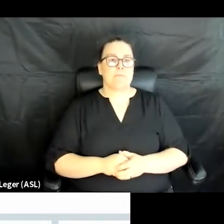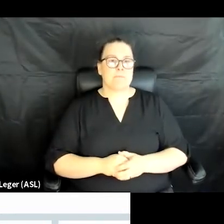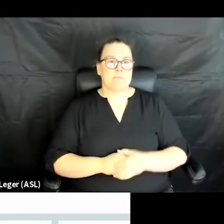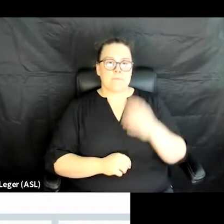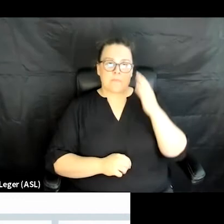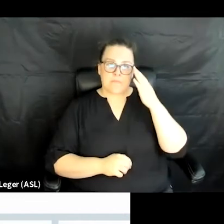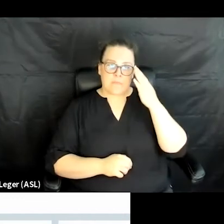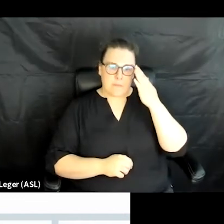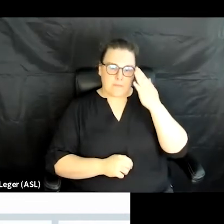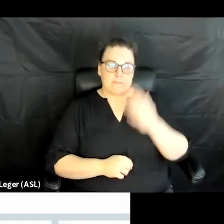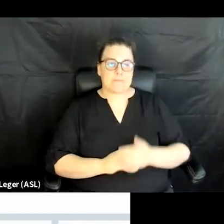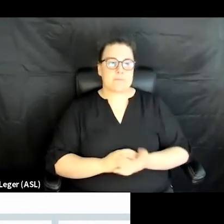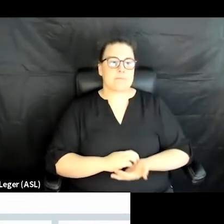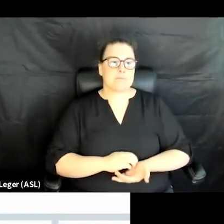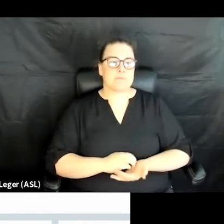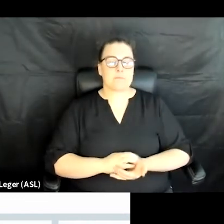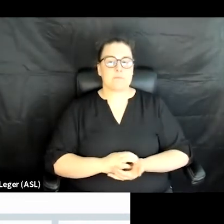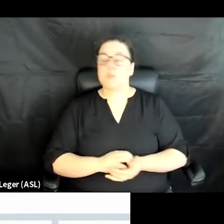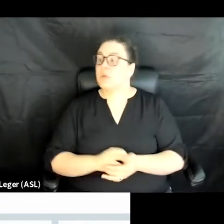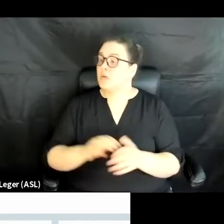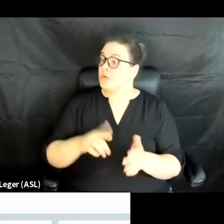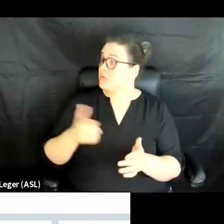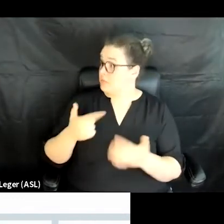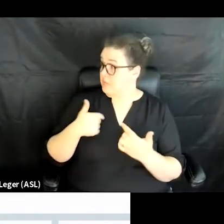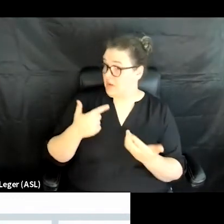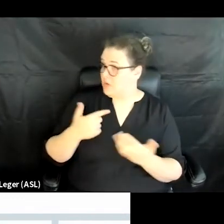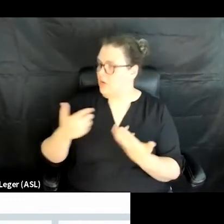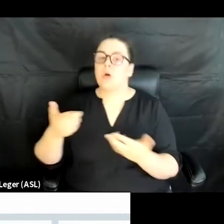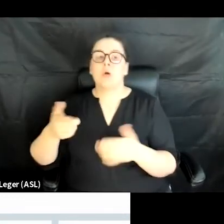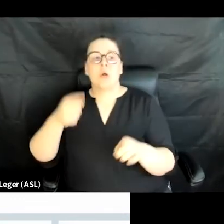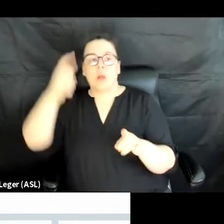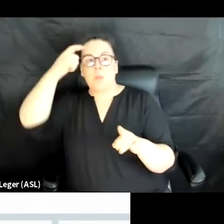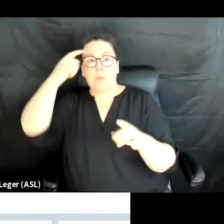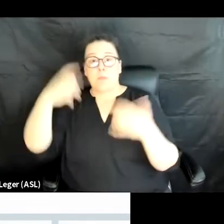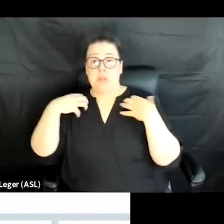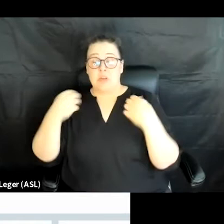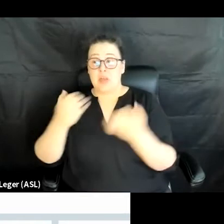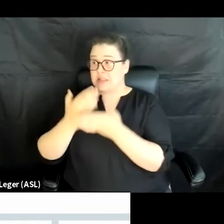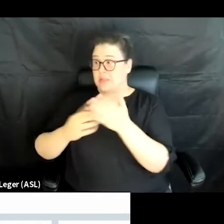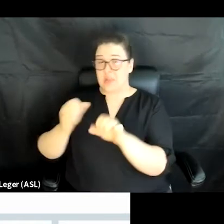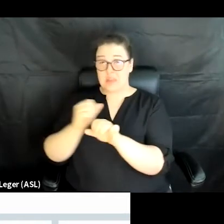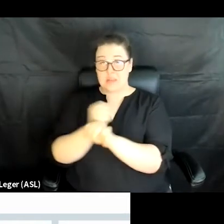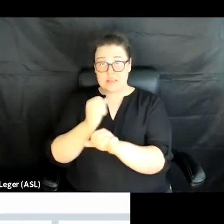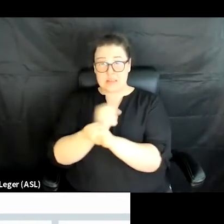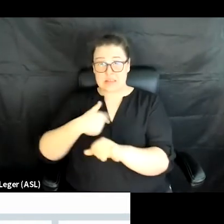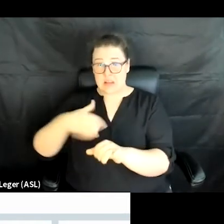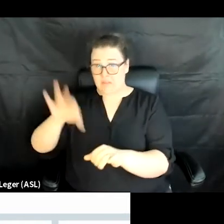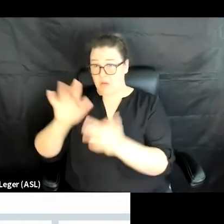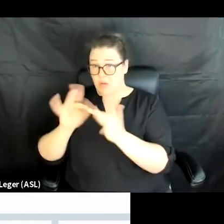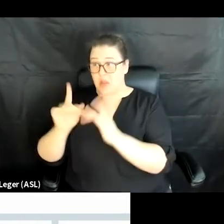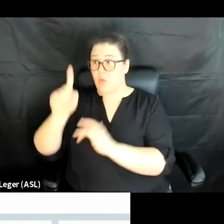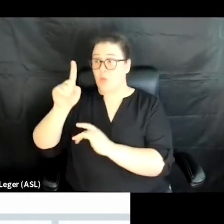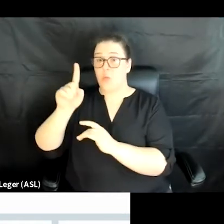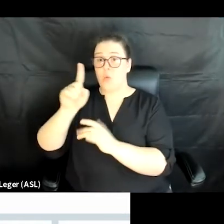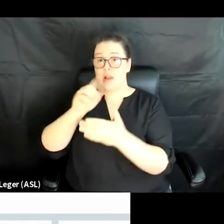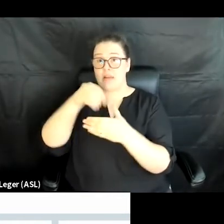to do it? So mental illness, so these are some of the statistics I found online. So nearly 1 in 5 adults in the United